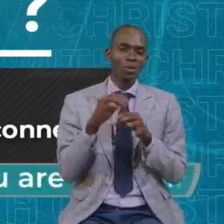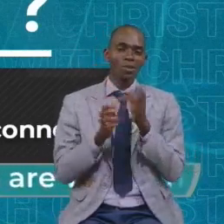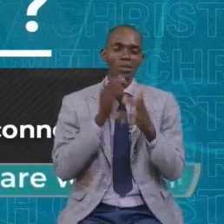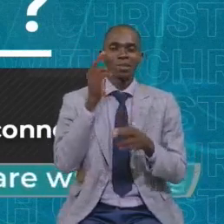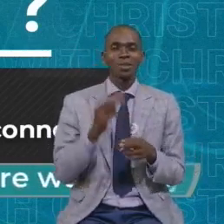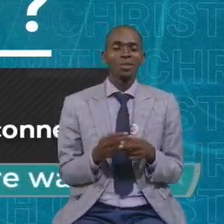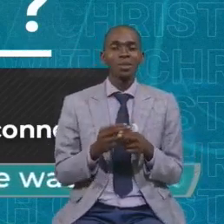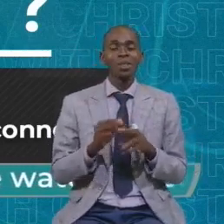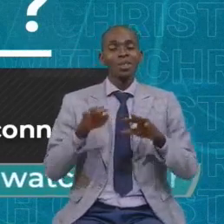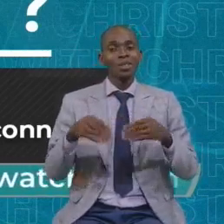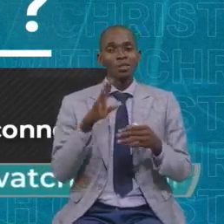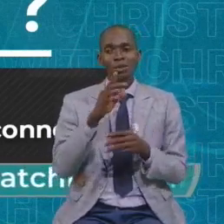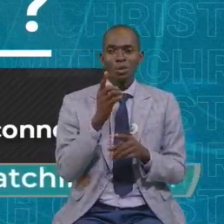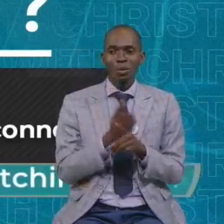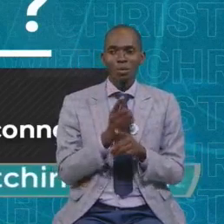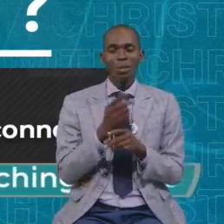Give your correct name,